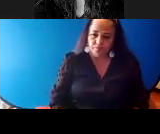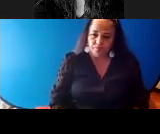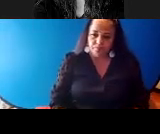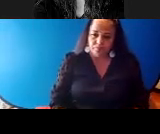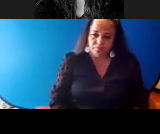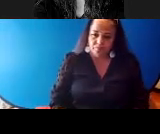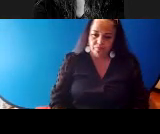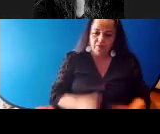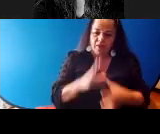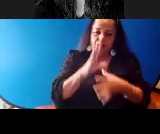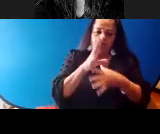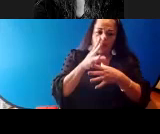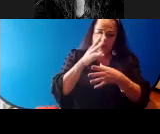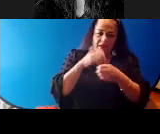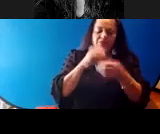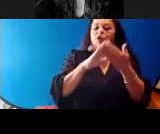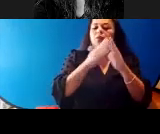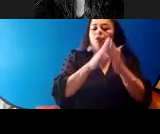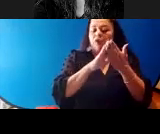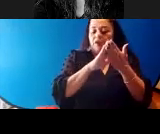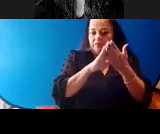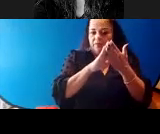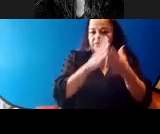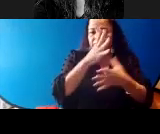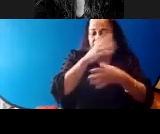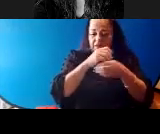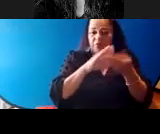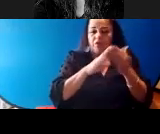Community engagement, to make sure we're centering